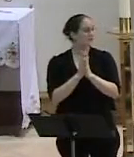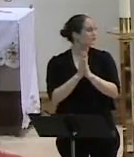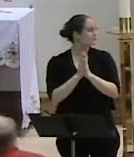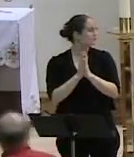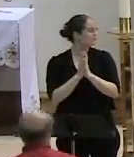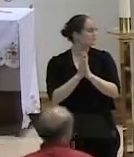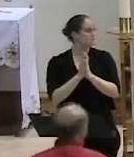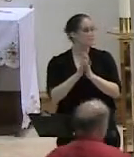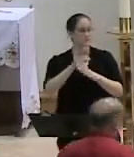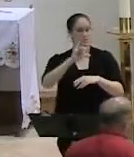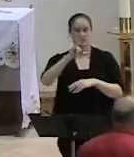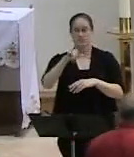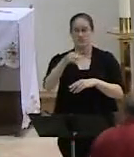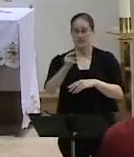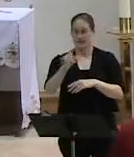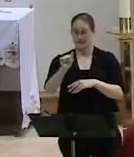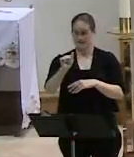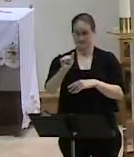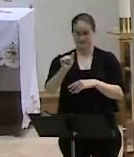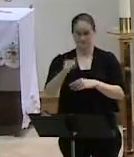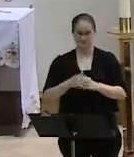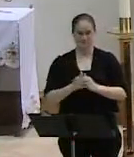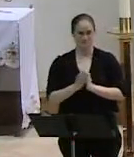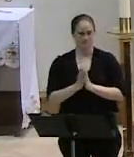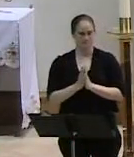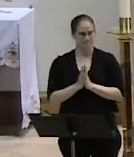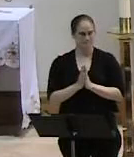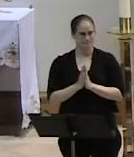of all, we have Jenna Gerhardt.